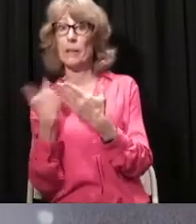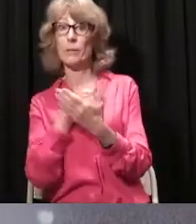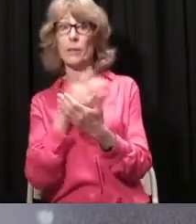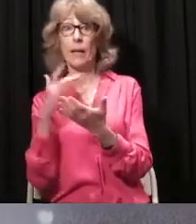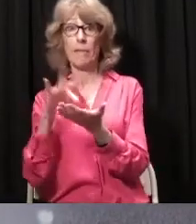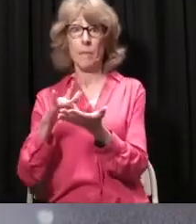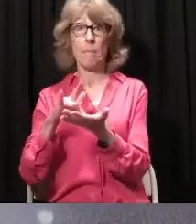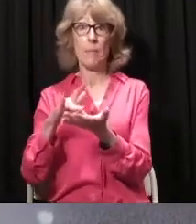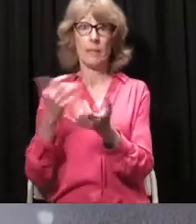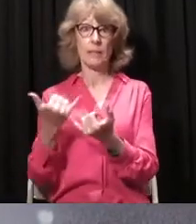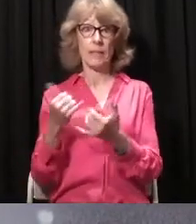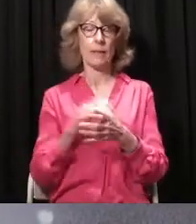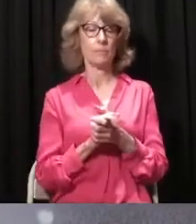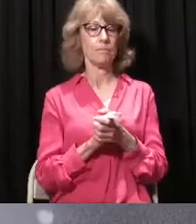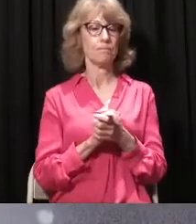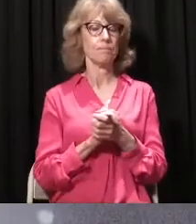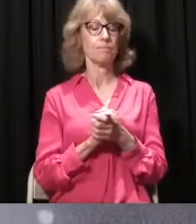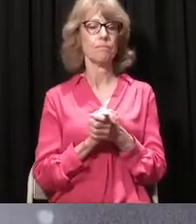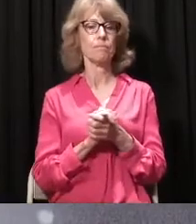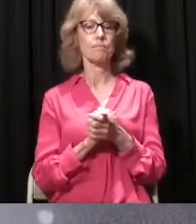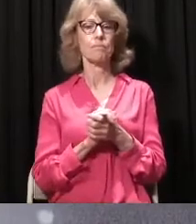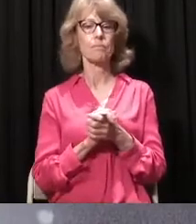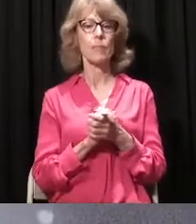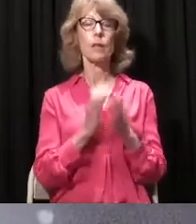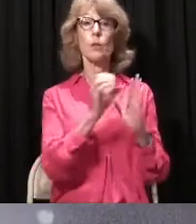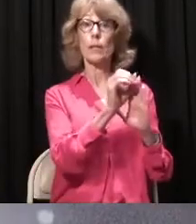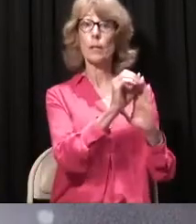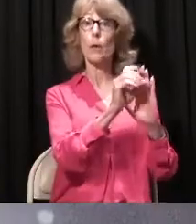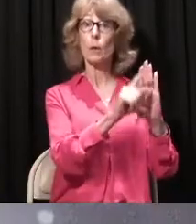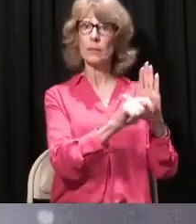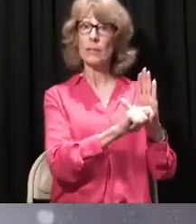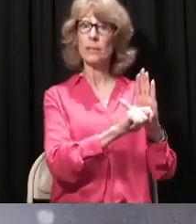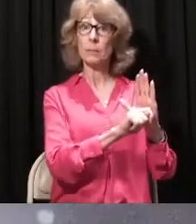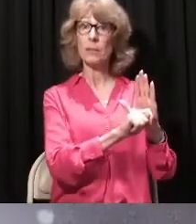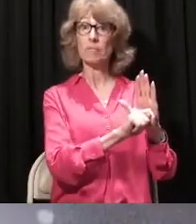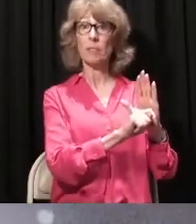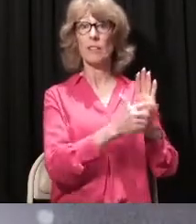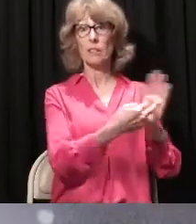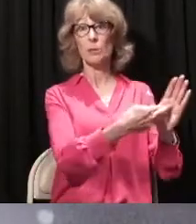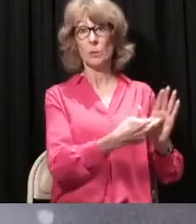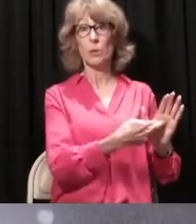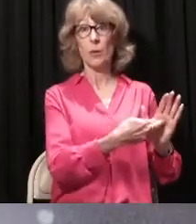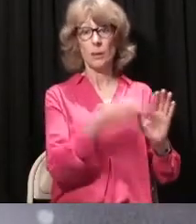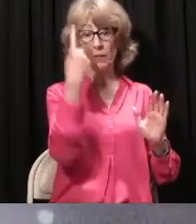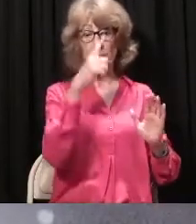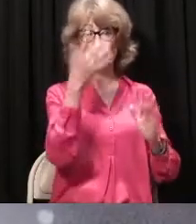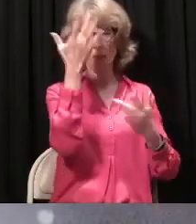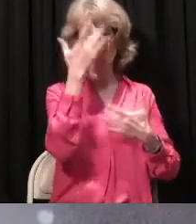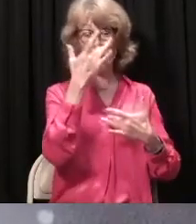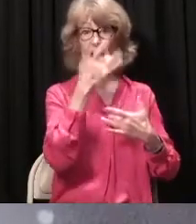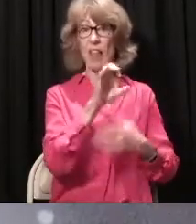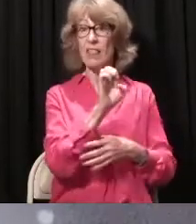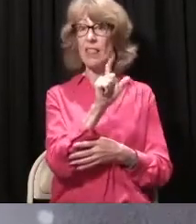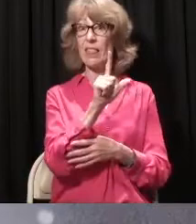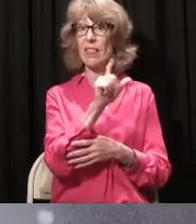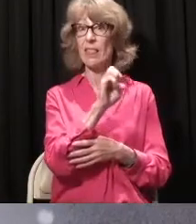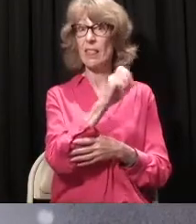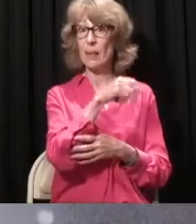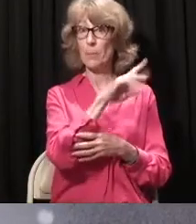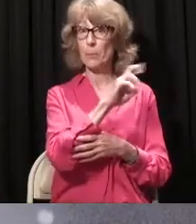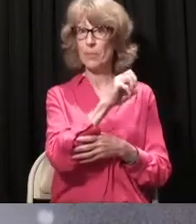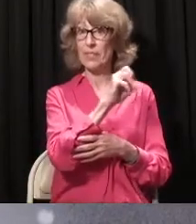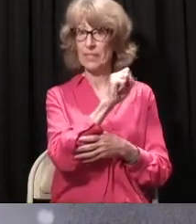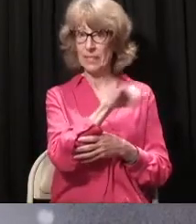you do if you get leprosy. So here's what happens. That's what they're doing. They're going on to the priest. That's how you start this process, is you go see the priest. So here's what happens